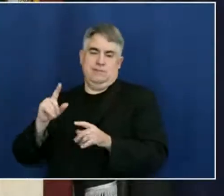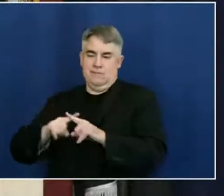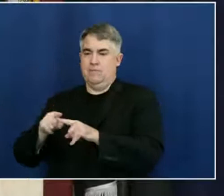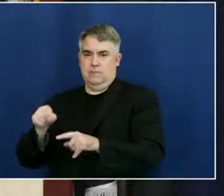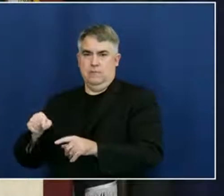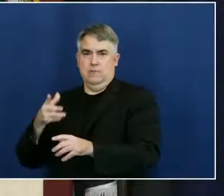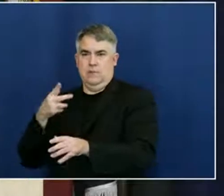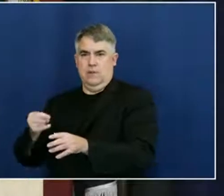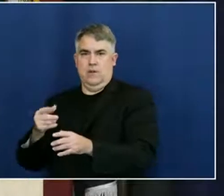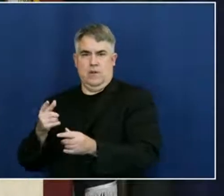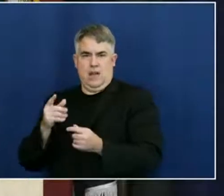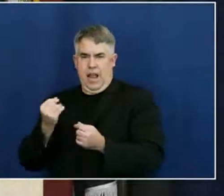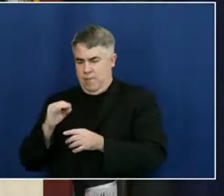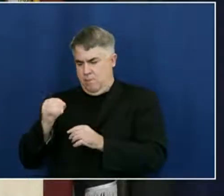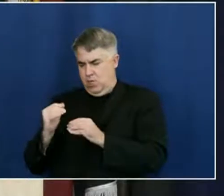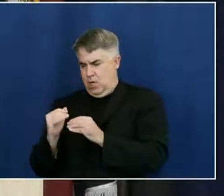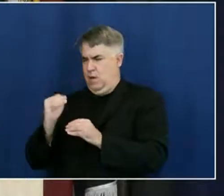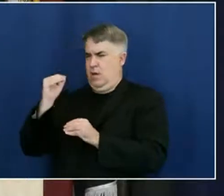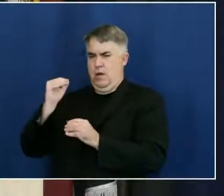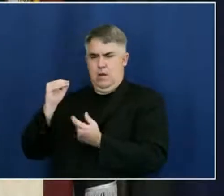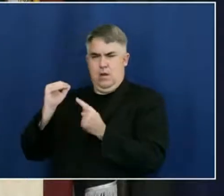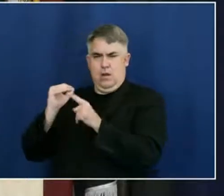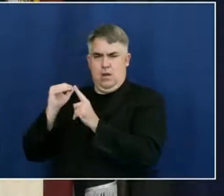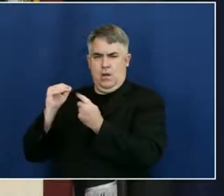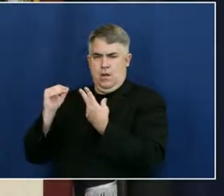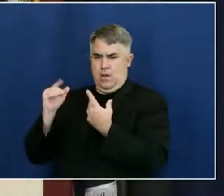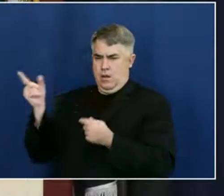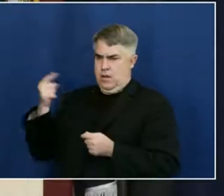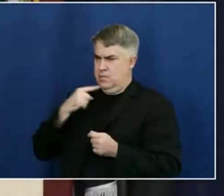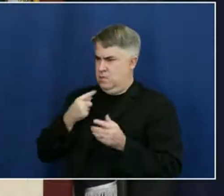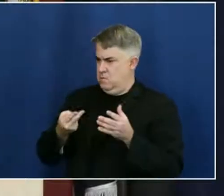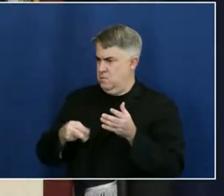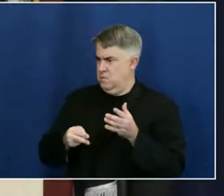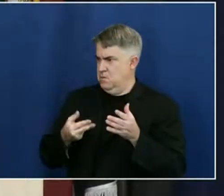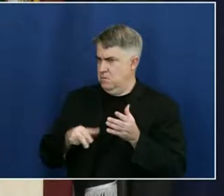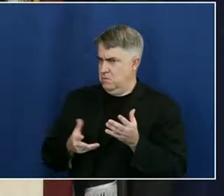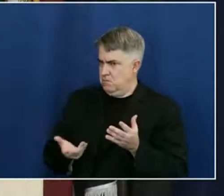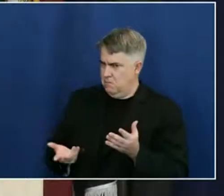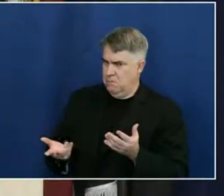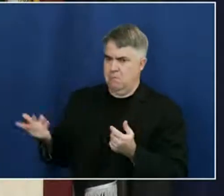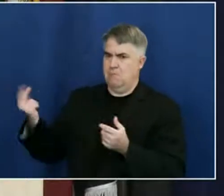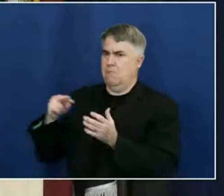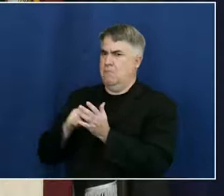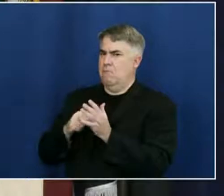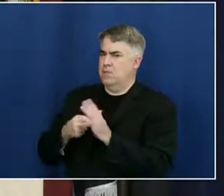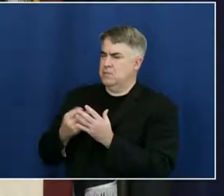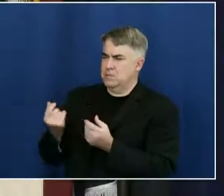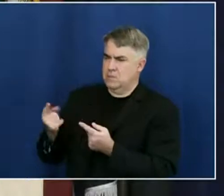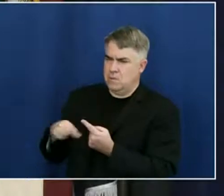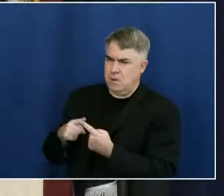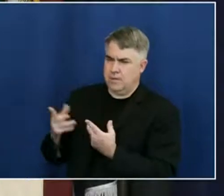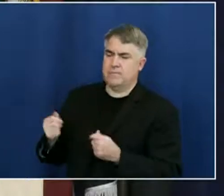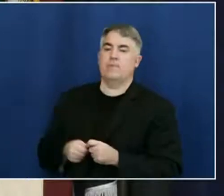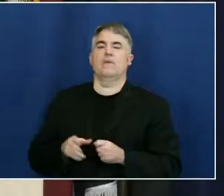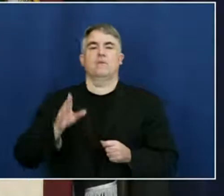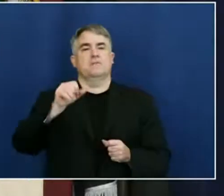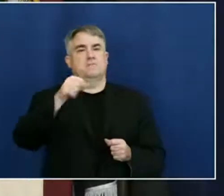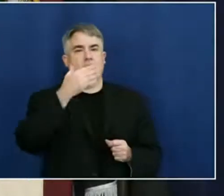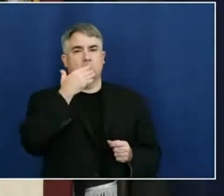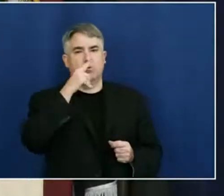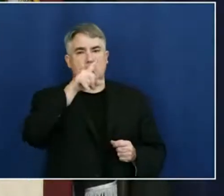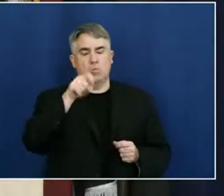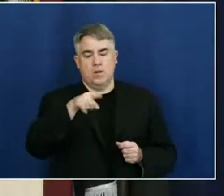hear you correctly that that could happen in 2 to 3 weeks? Yeah, Artie, what we're looking at is just a